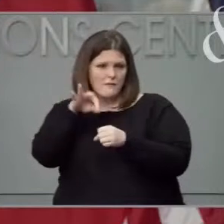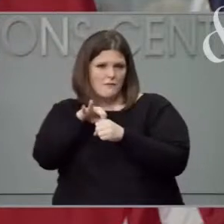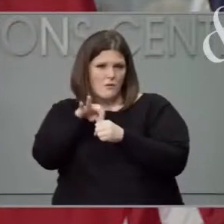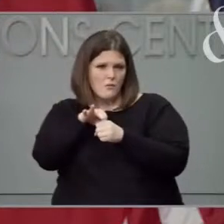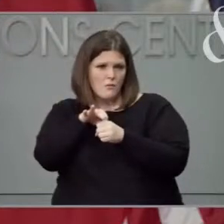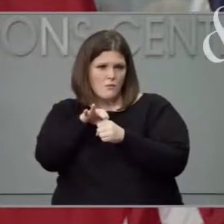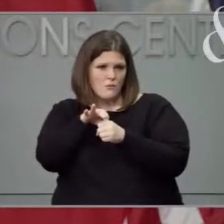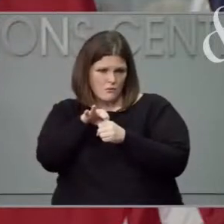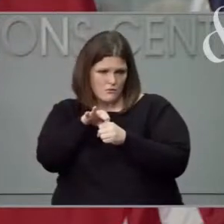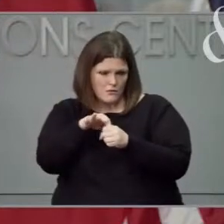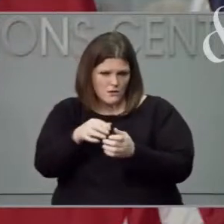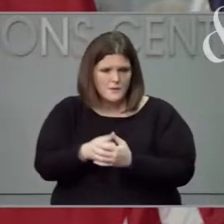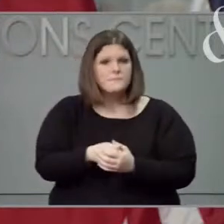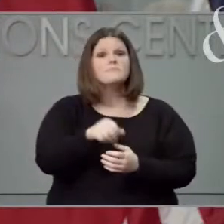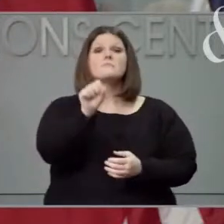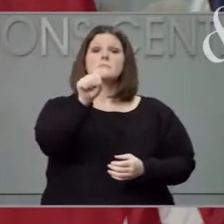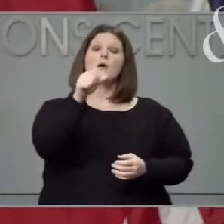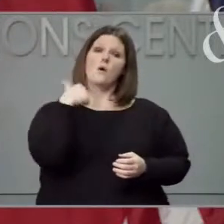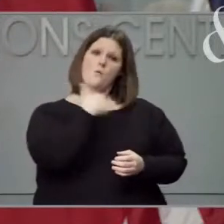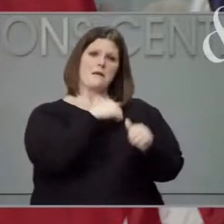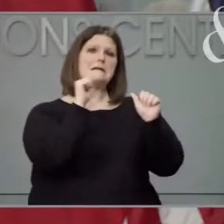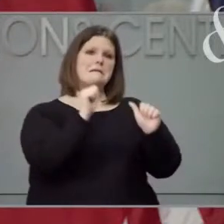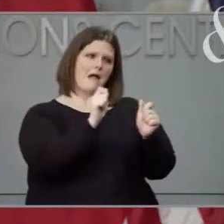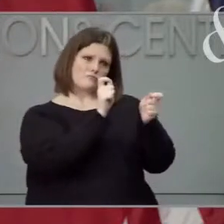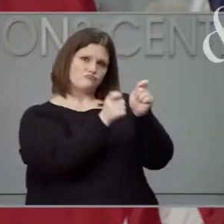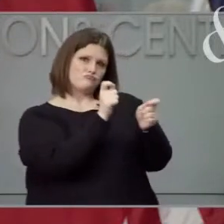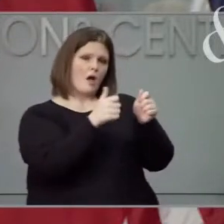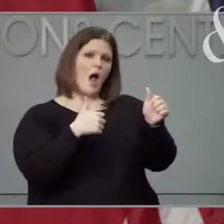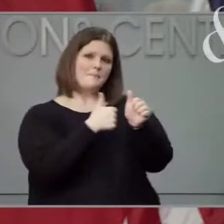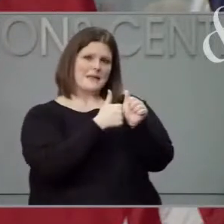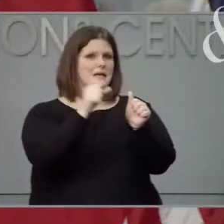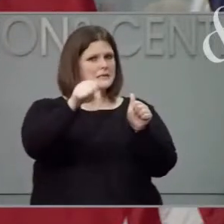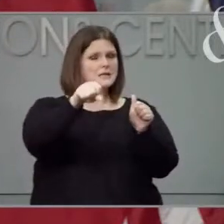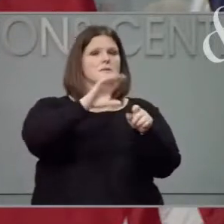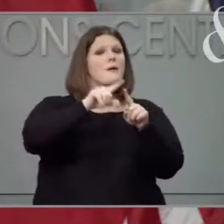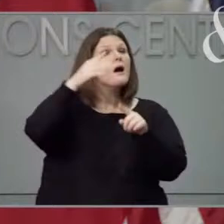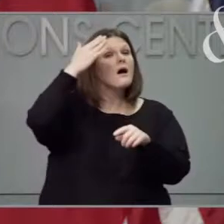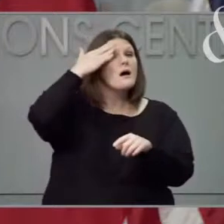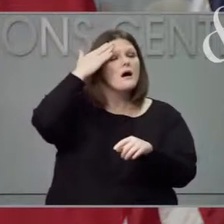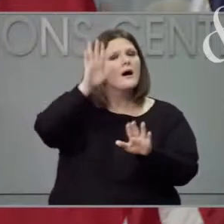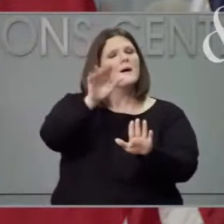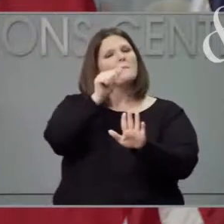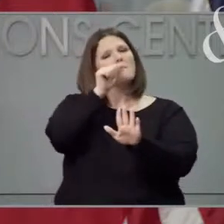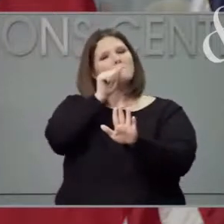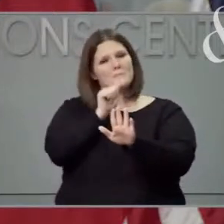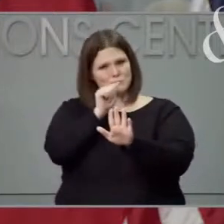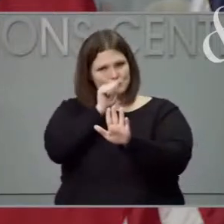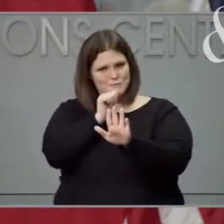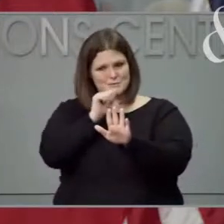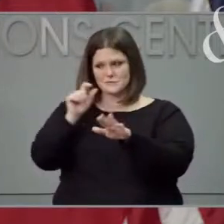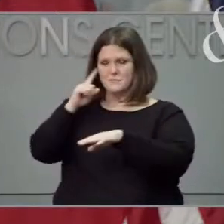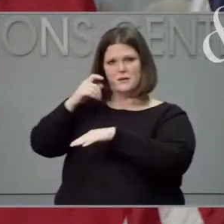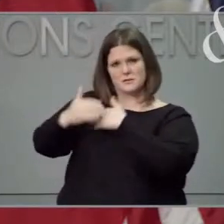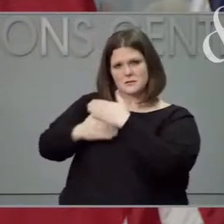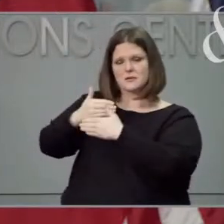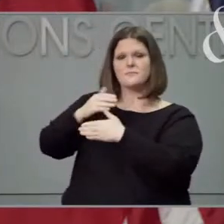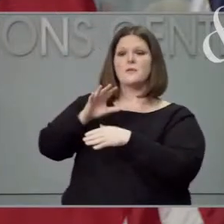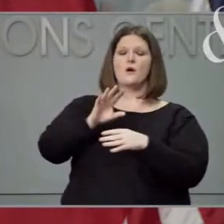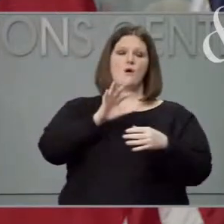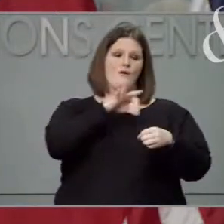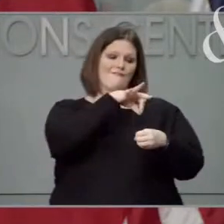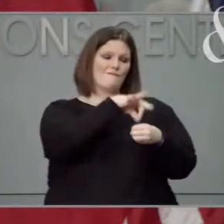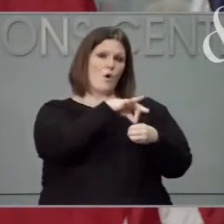Yes, we actually can continue to update that number. Just recognize that you'll need to be patient. The voter history